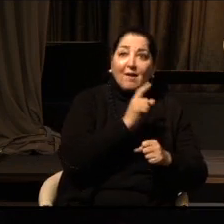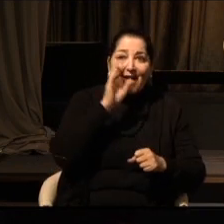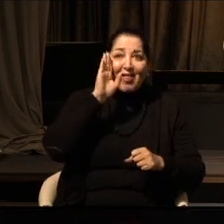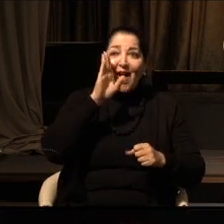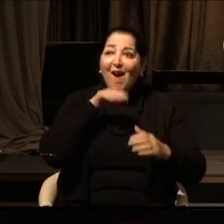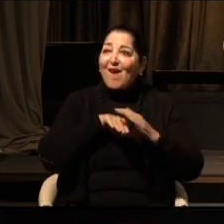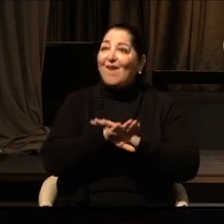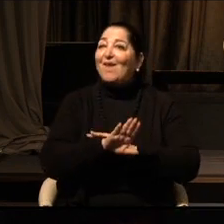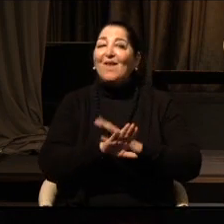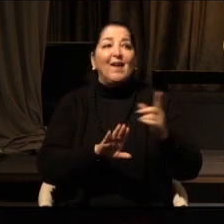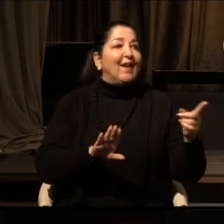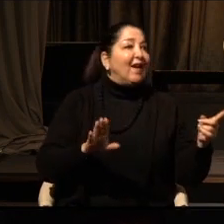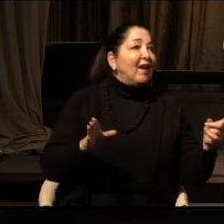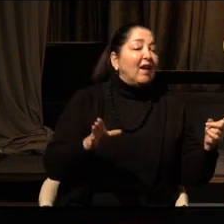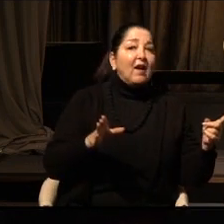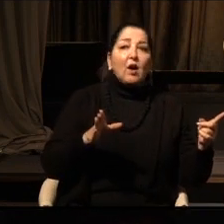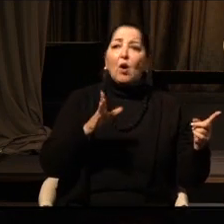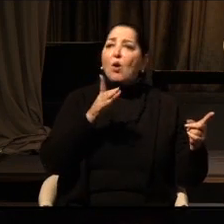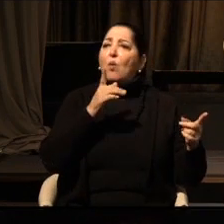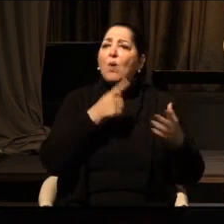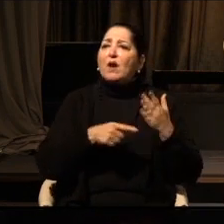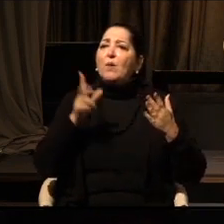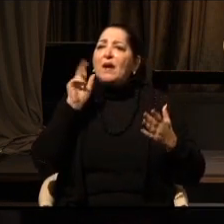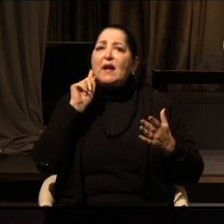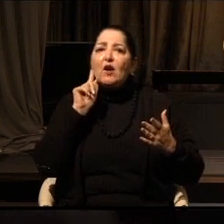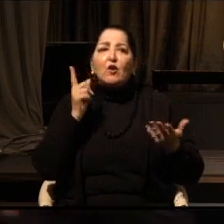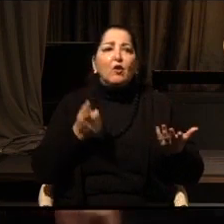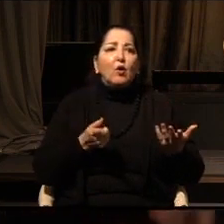Who do you encounter?